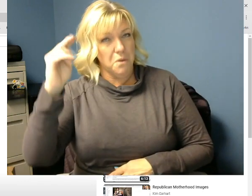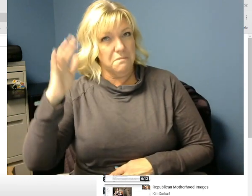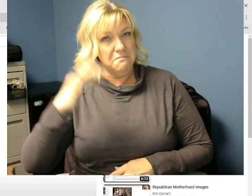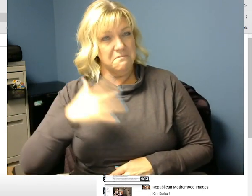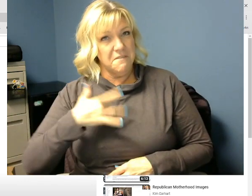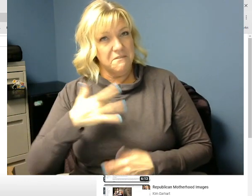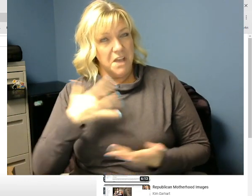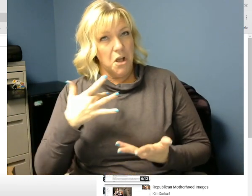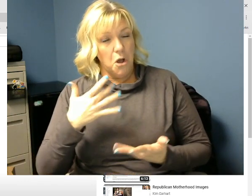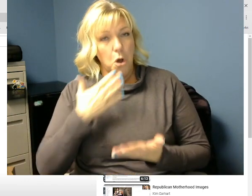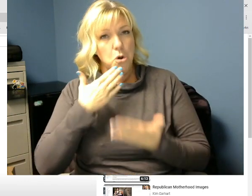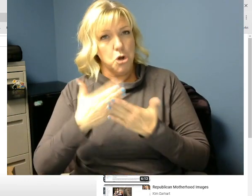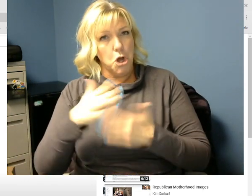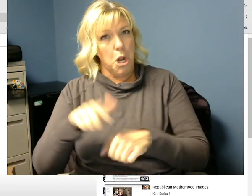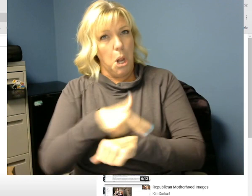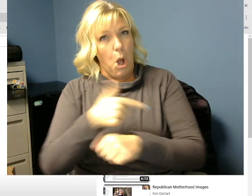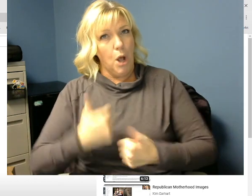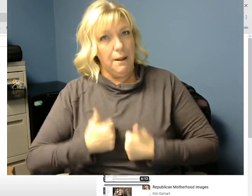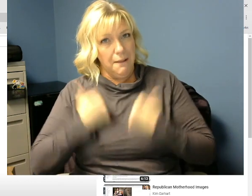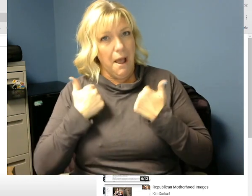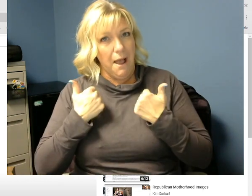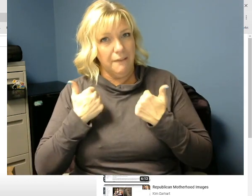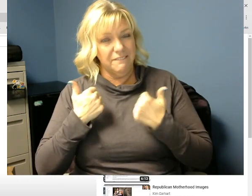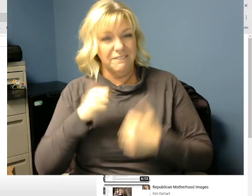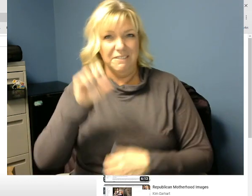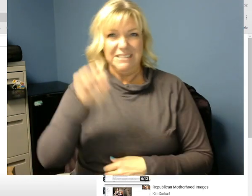you might want to head north because